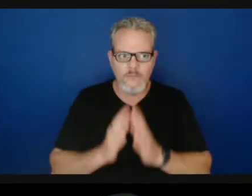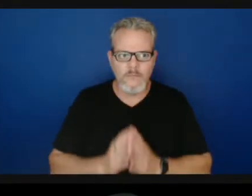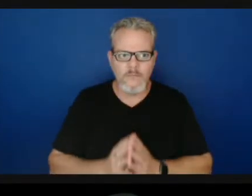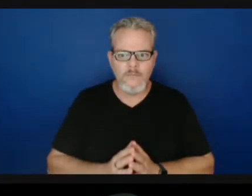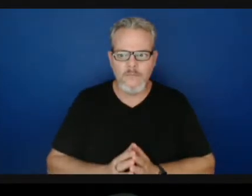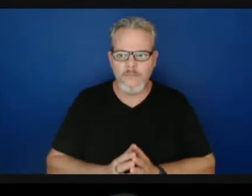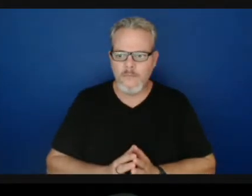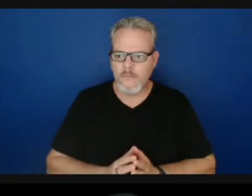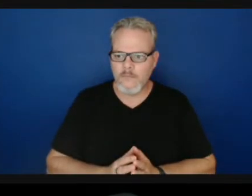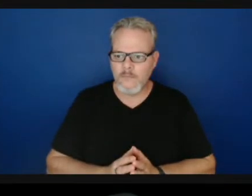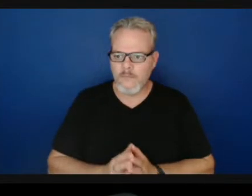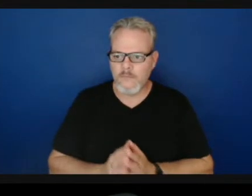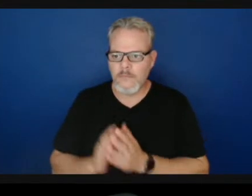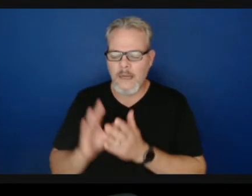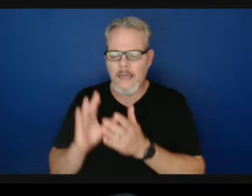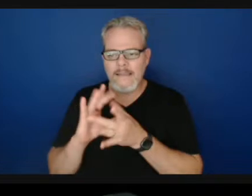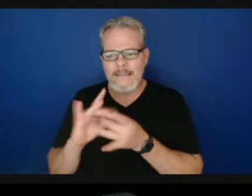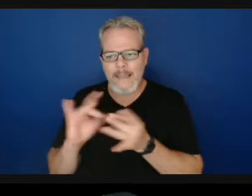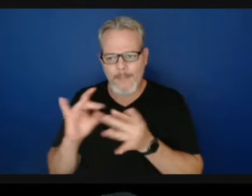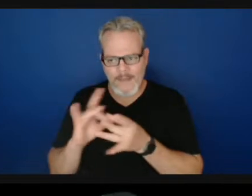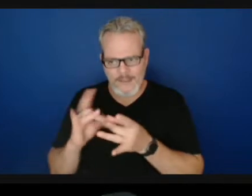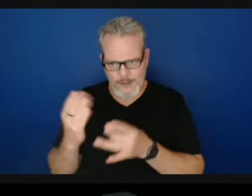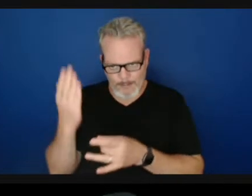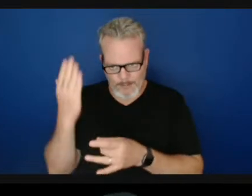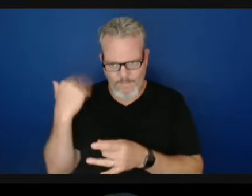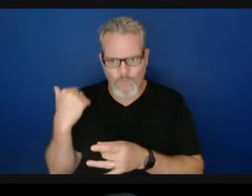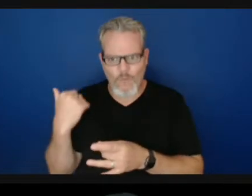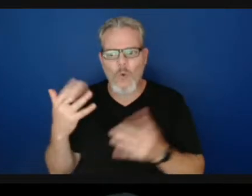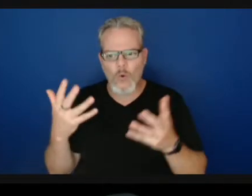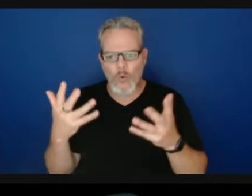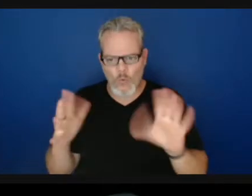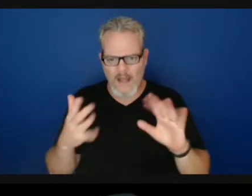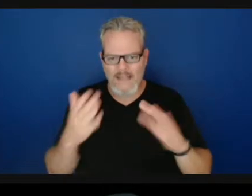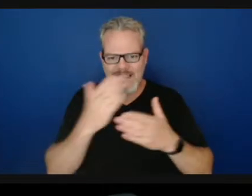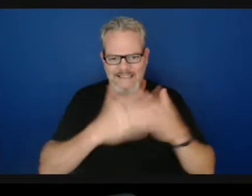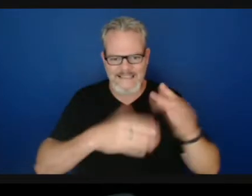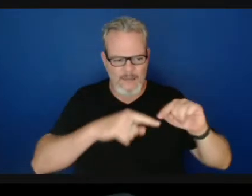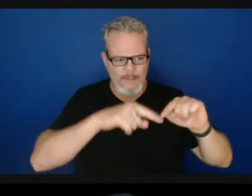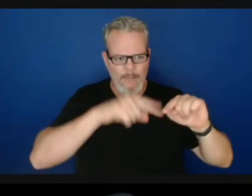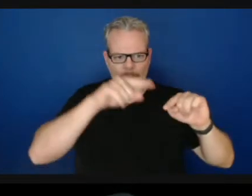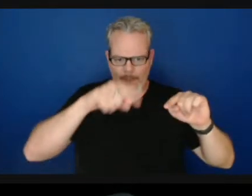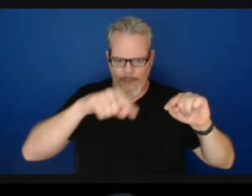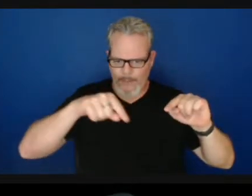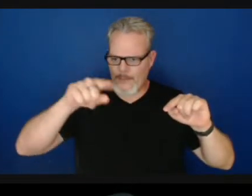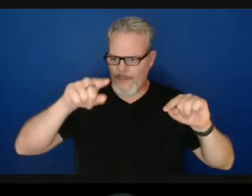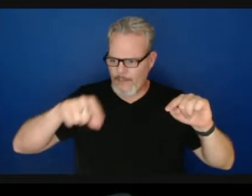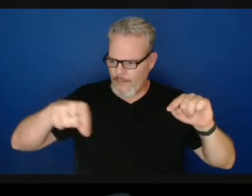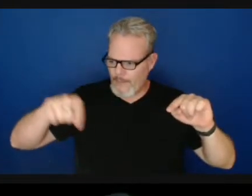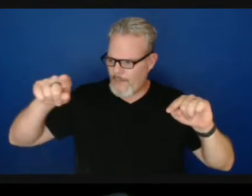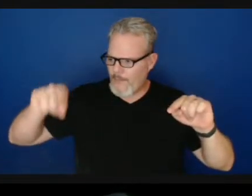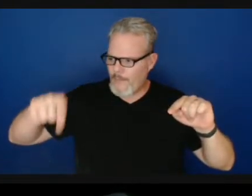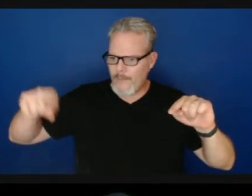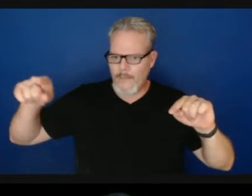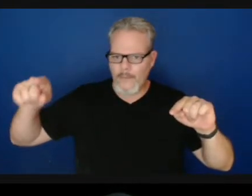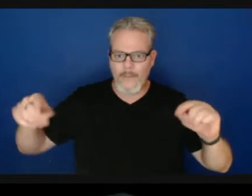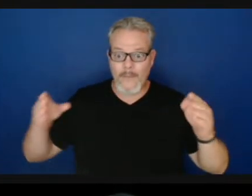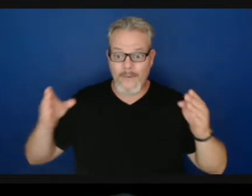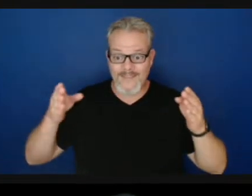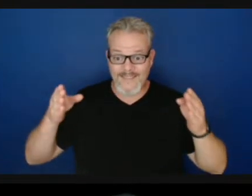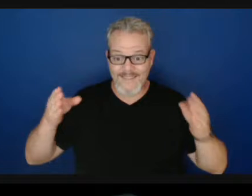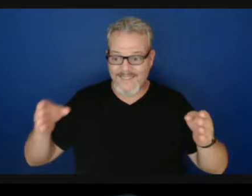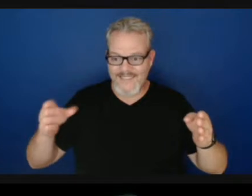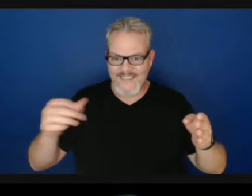And I mentioned before that there was a little bit of an acceleration in the tilt here over the last week. On this plot, maybe it doesn't look quite